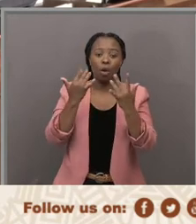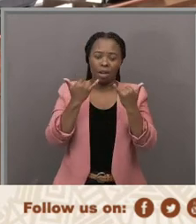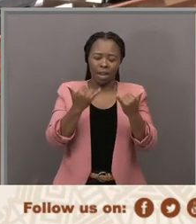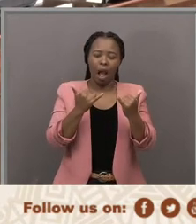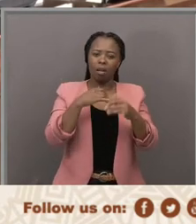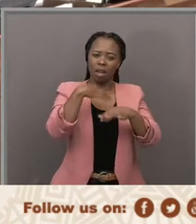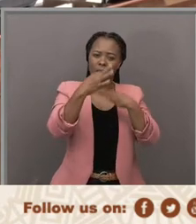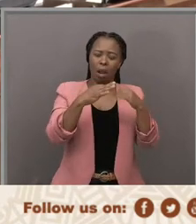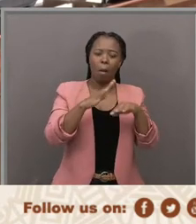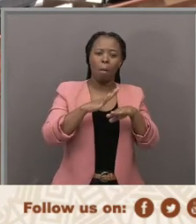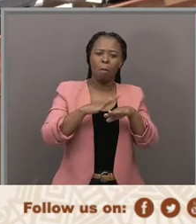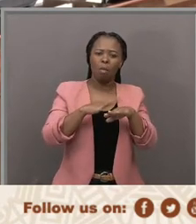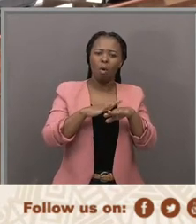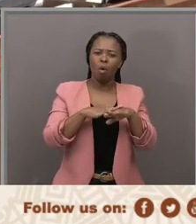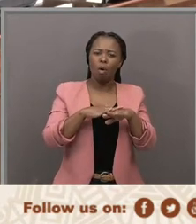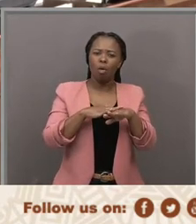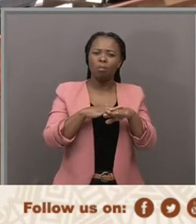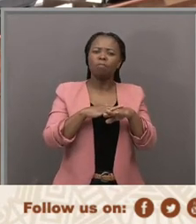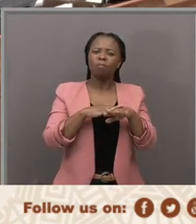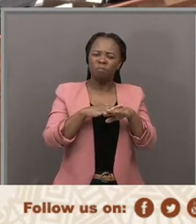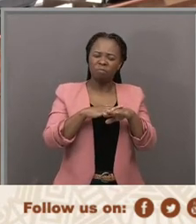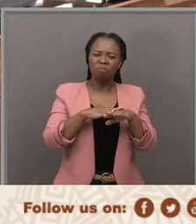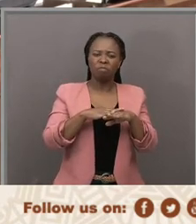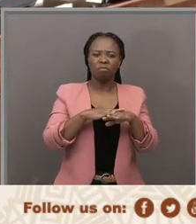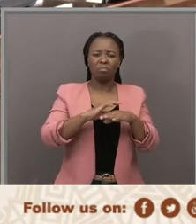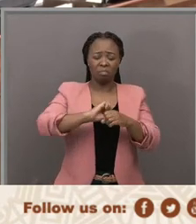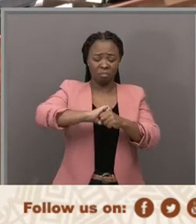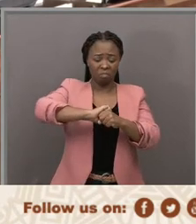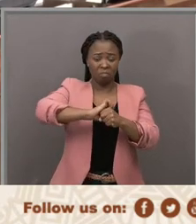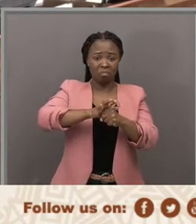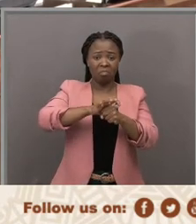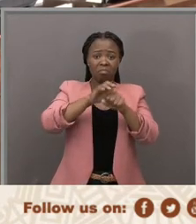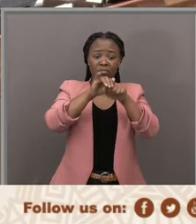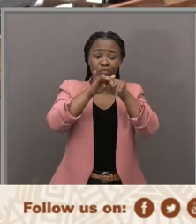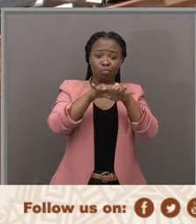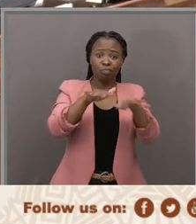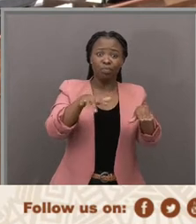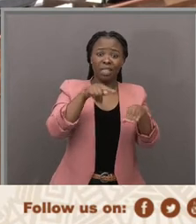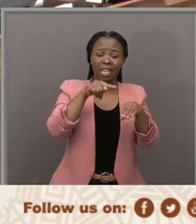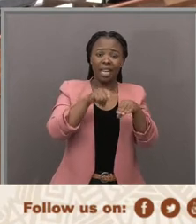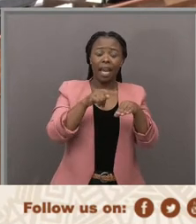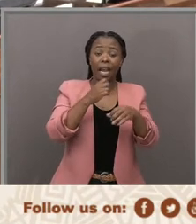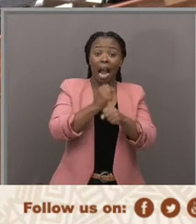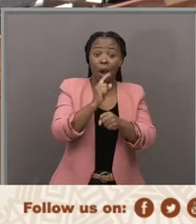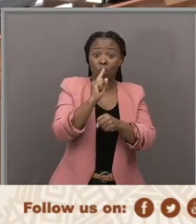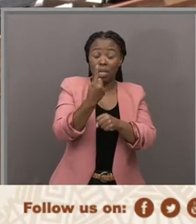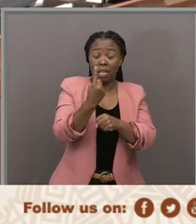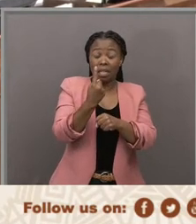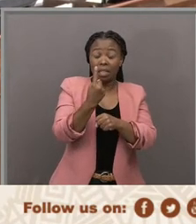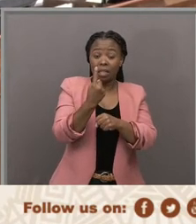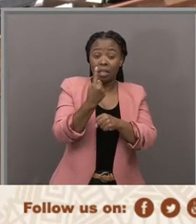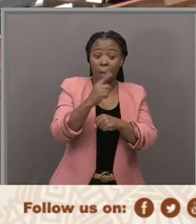about the pandemic, the dynamic of a pandemic in Gauteng province. And that is